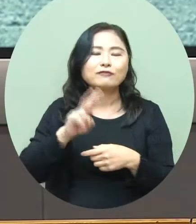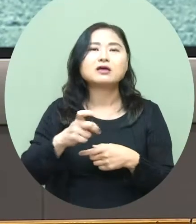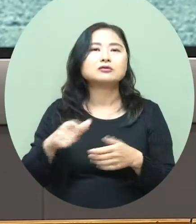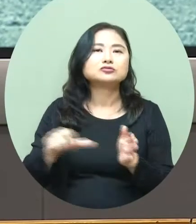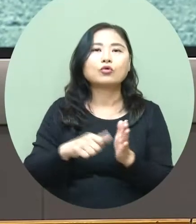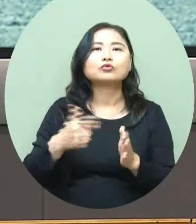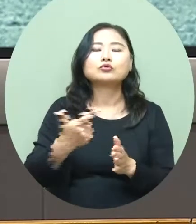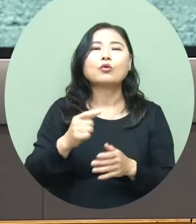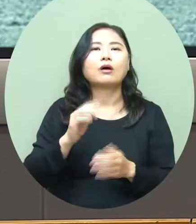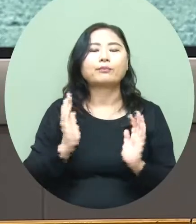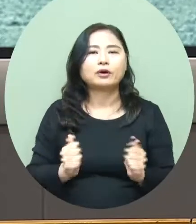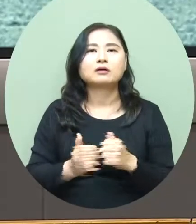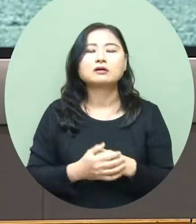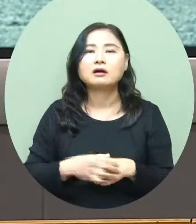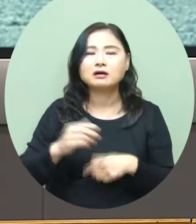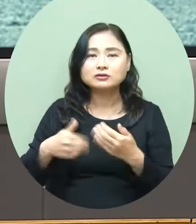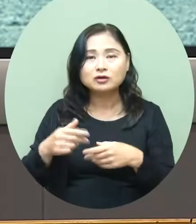April 8th.